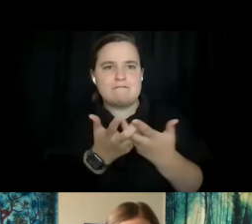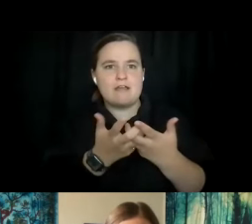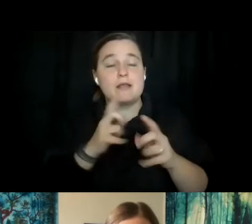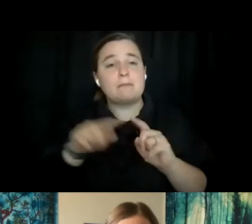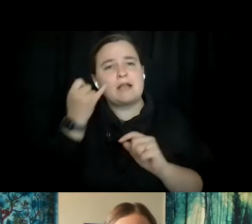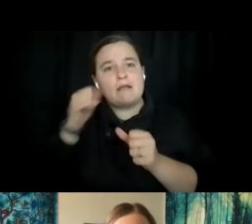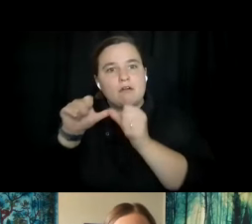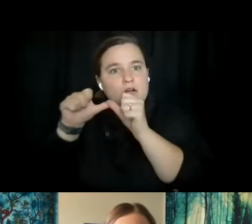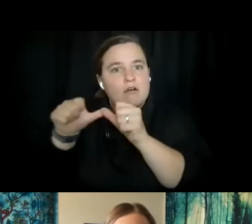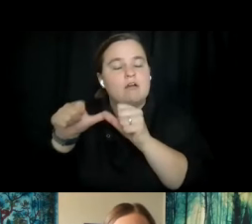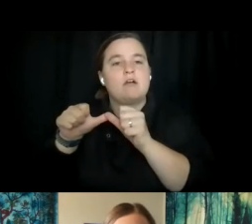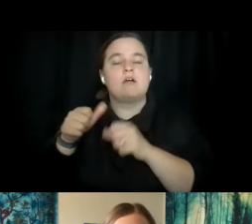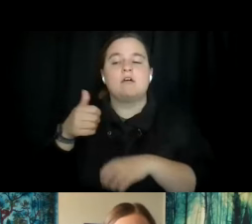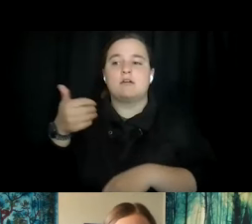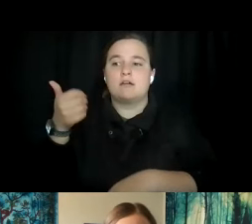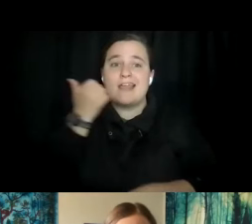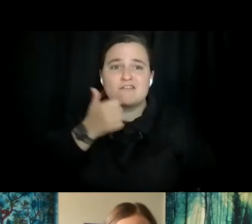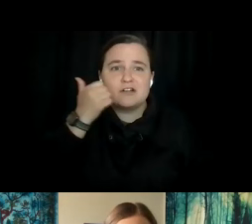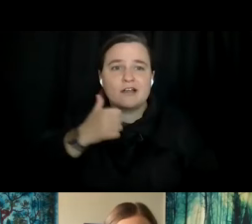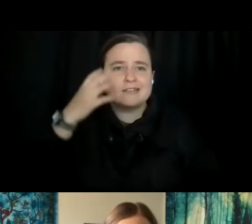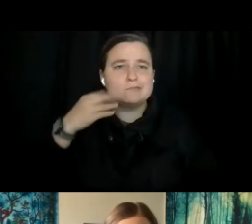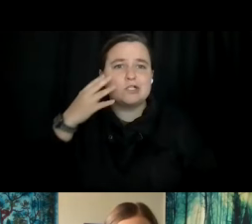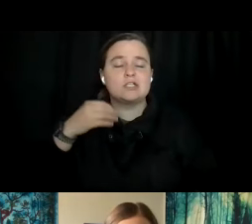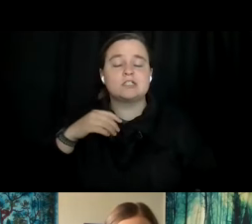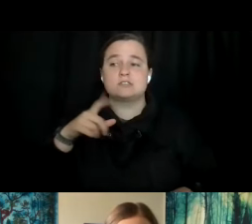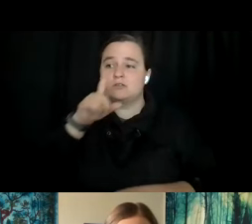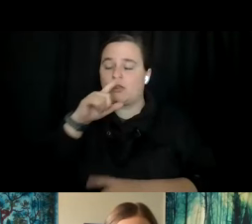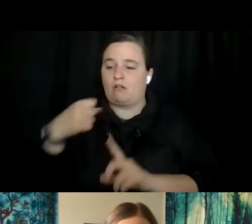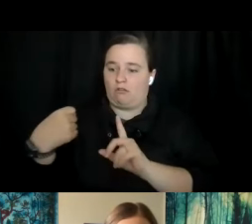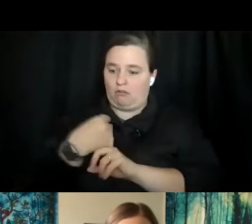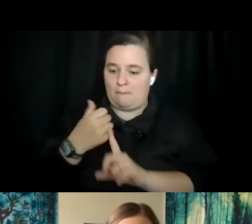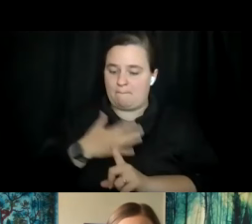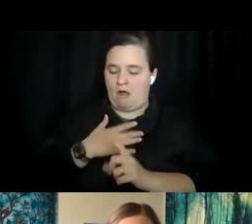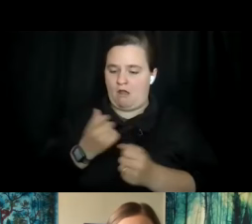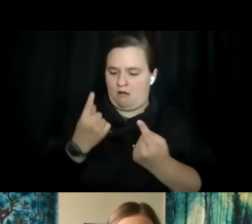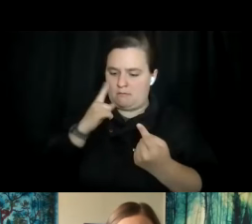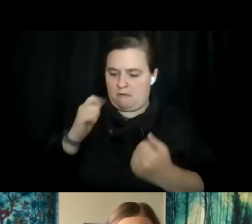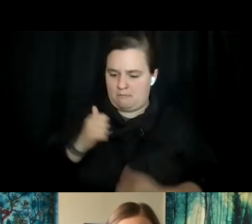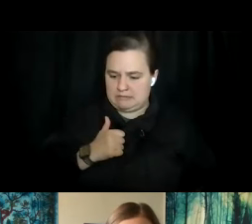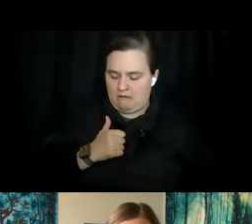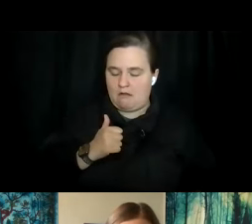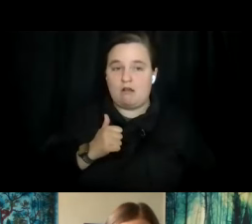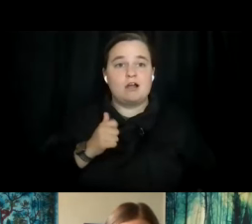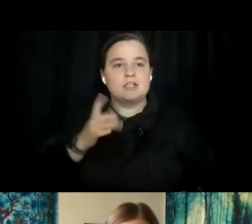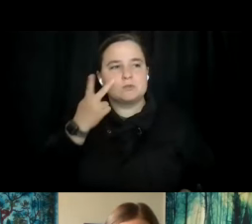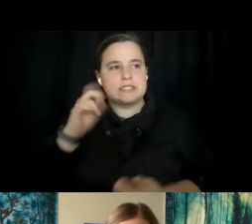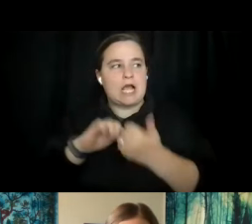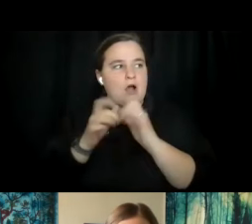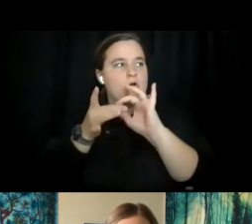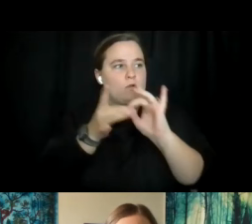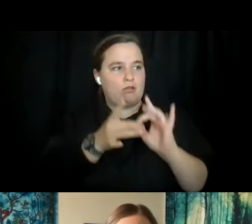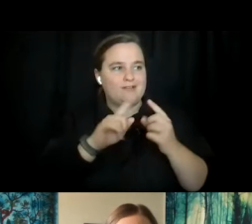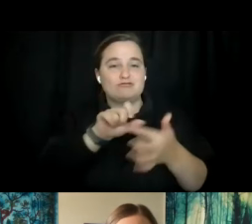and it impacts one's view of oneself, then you can see how that relates to all the other